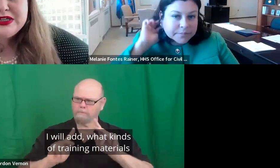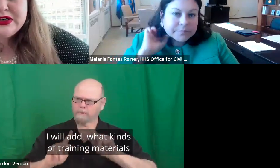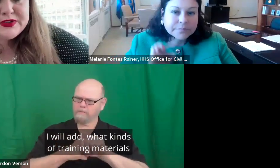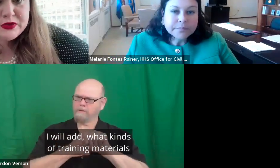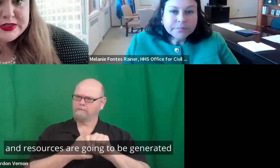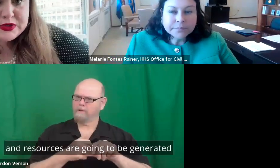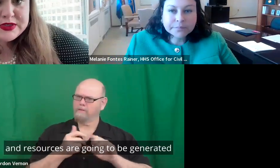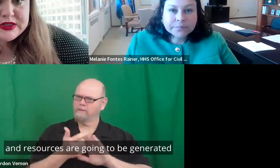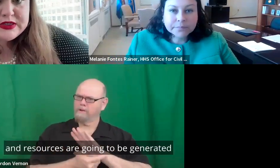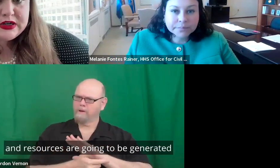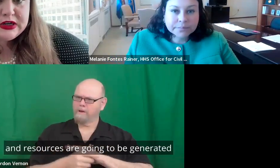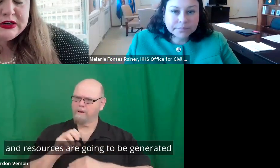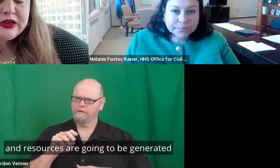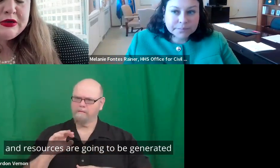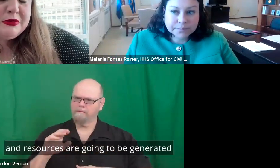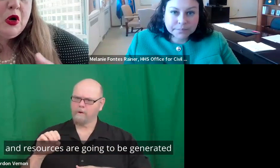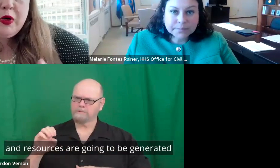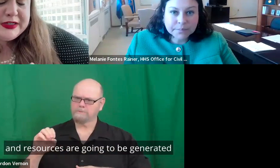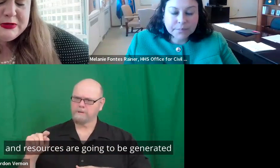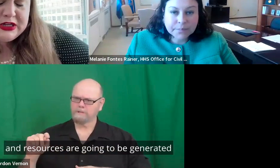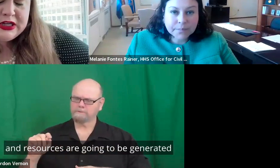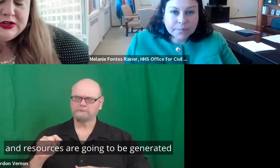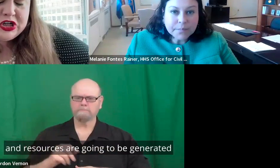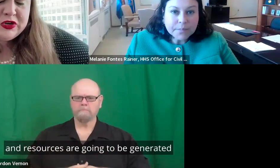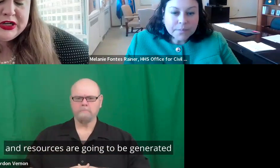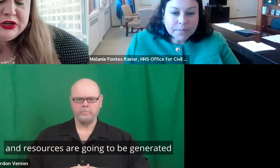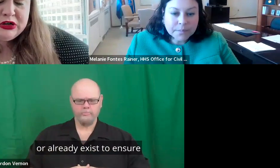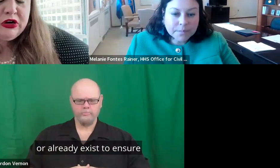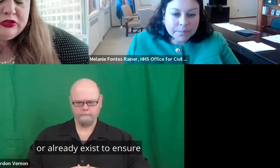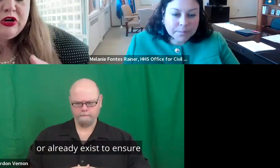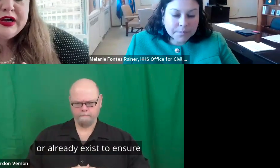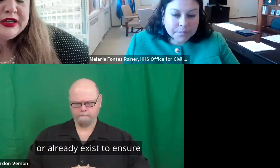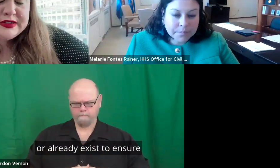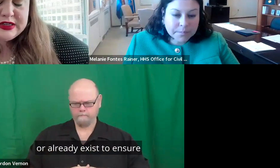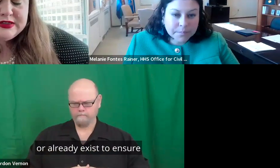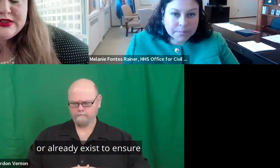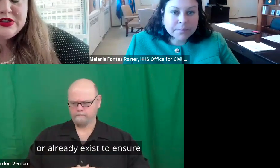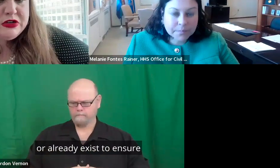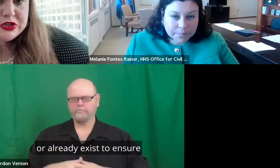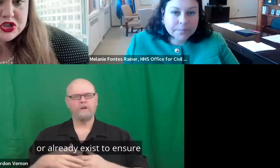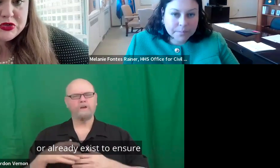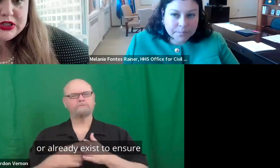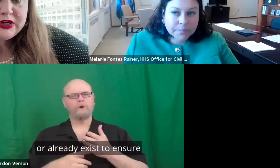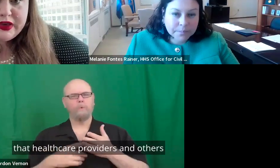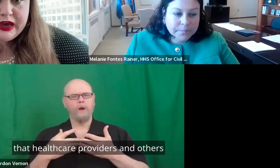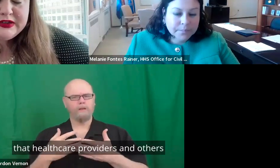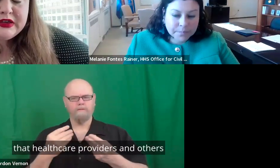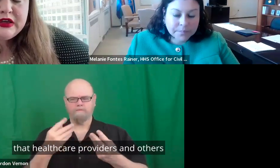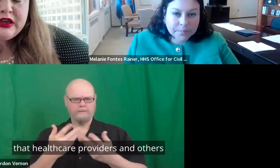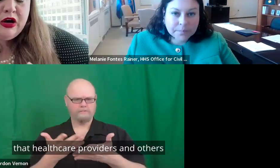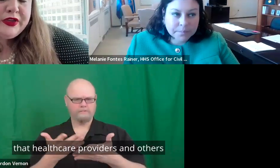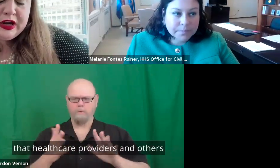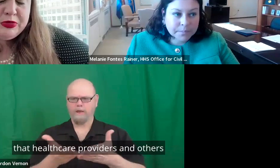training materials and resources are going to be generated or already exist to ensure